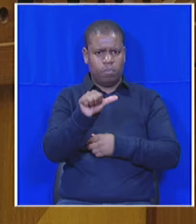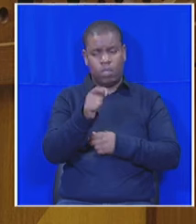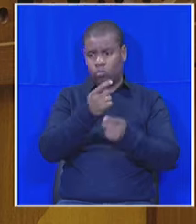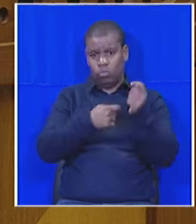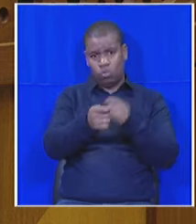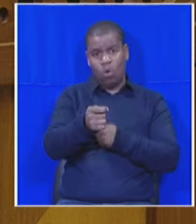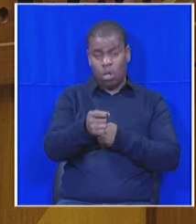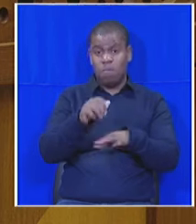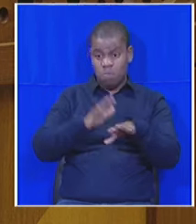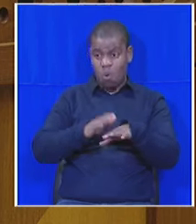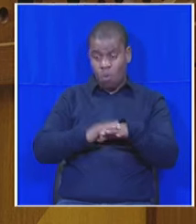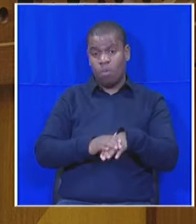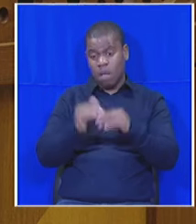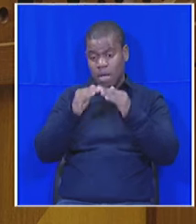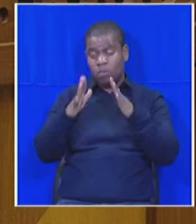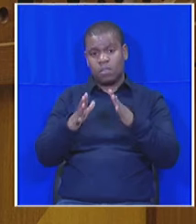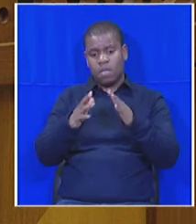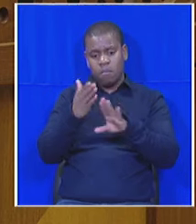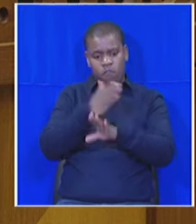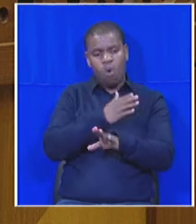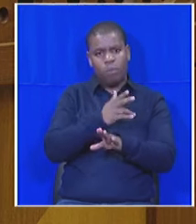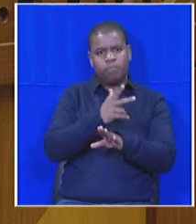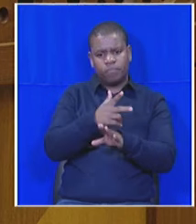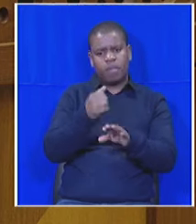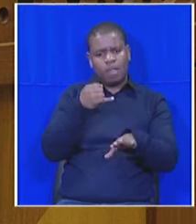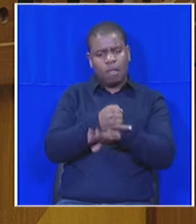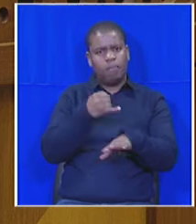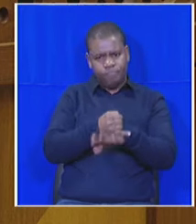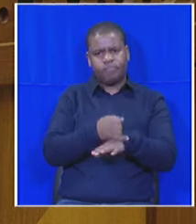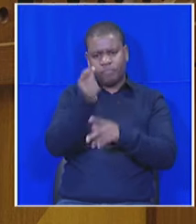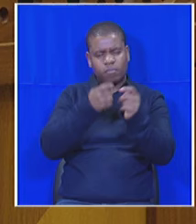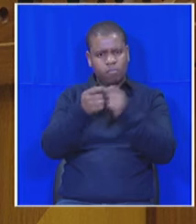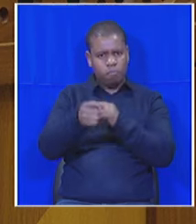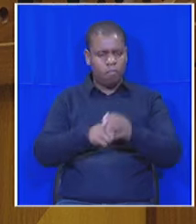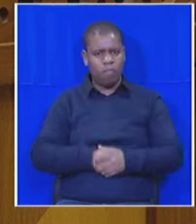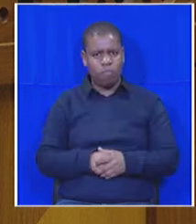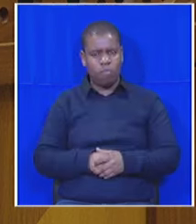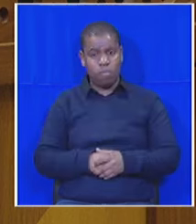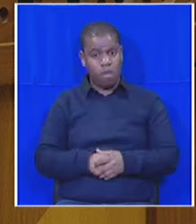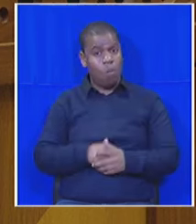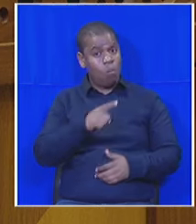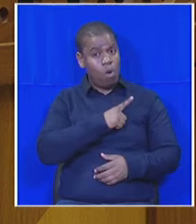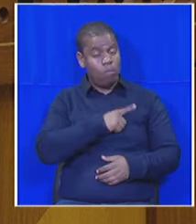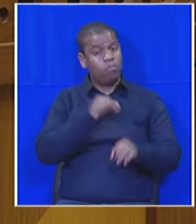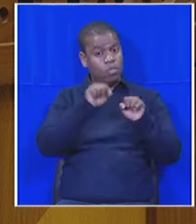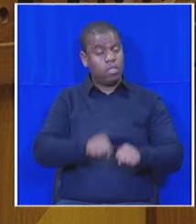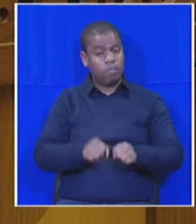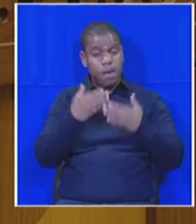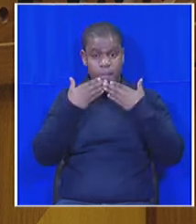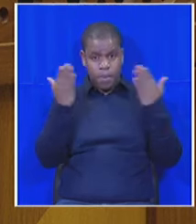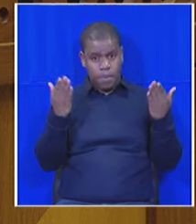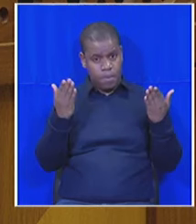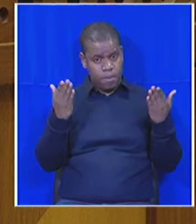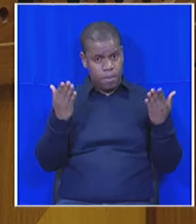are even being sold before the 8-year time period to sell the property. Why is there no system in place to monitor